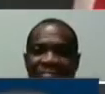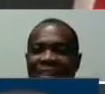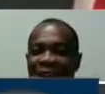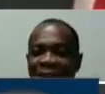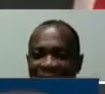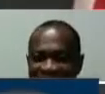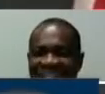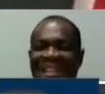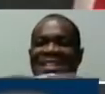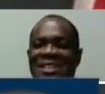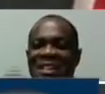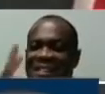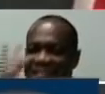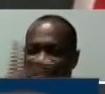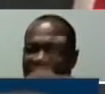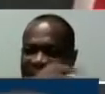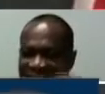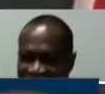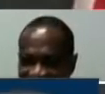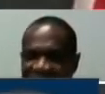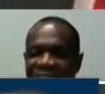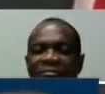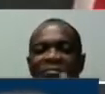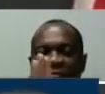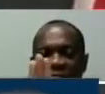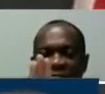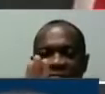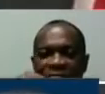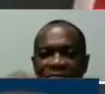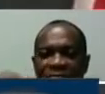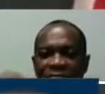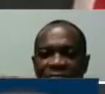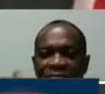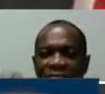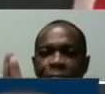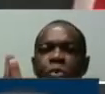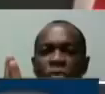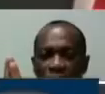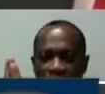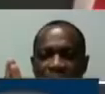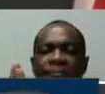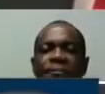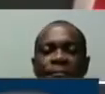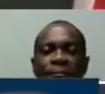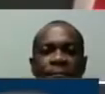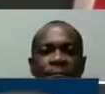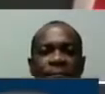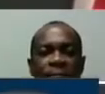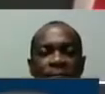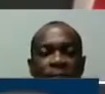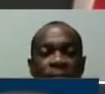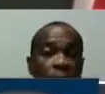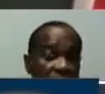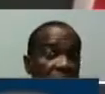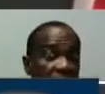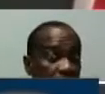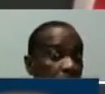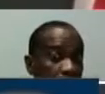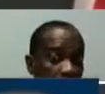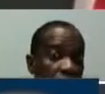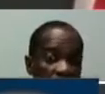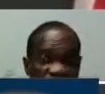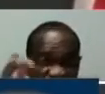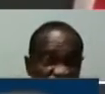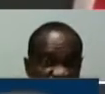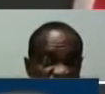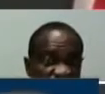third shot in some instances if it was a two-shot vaccine. In fact, some countries are now determining